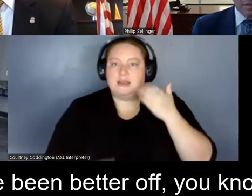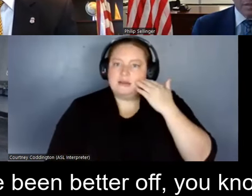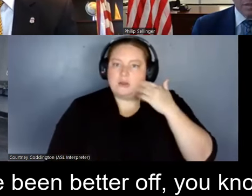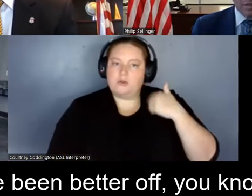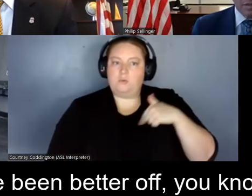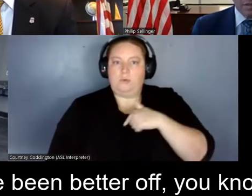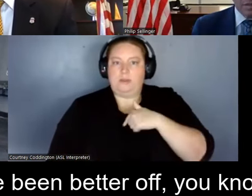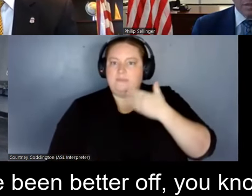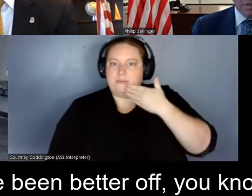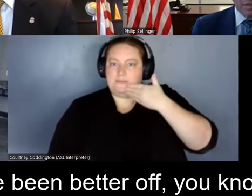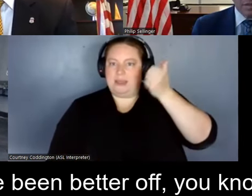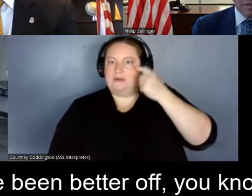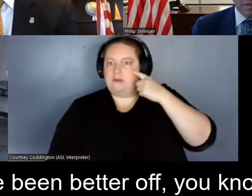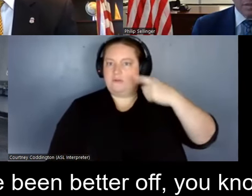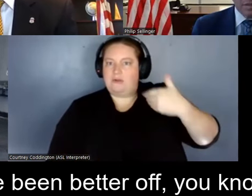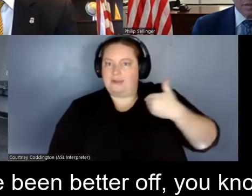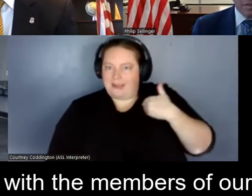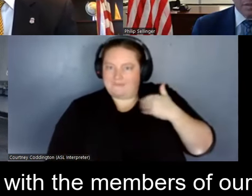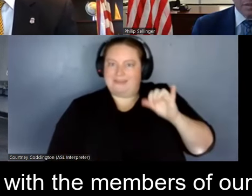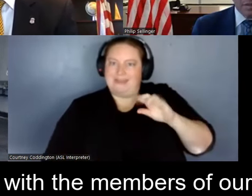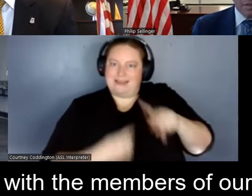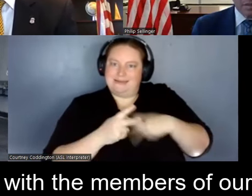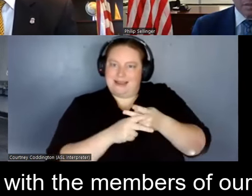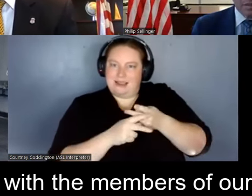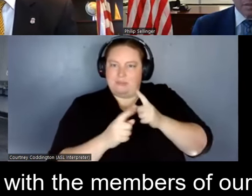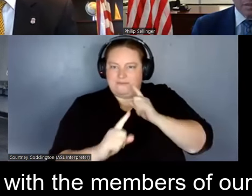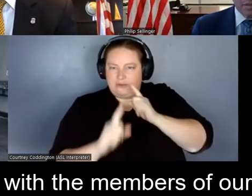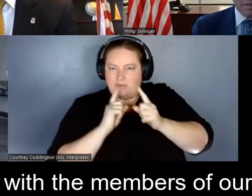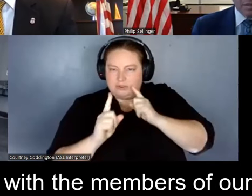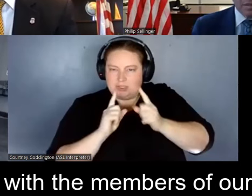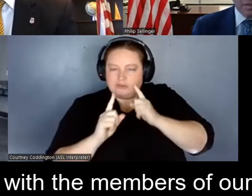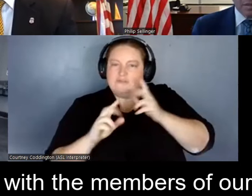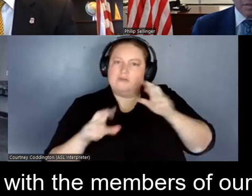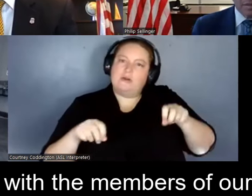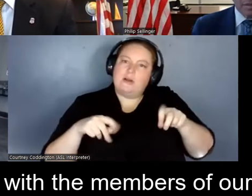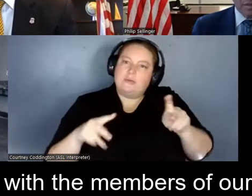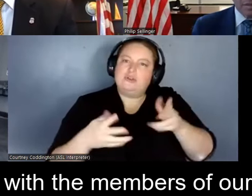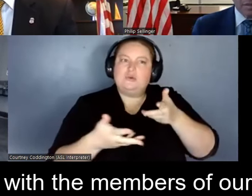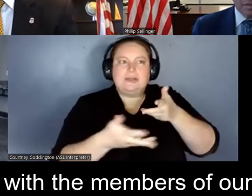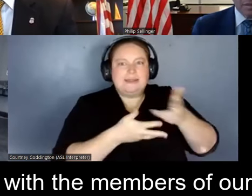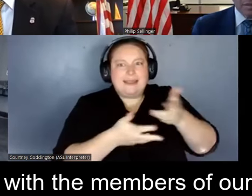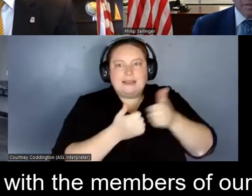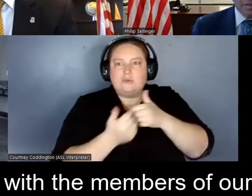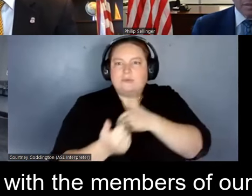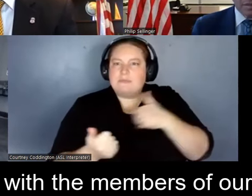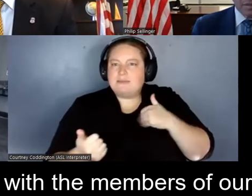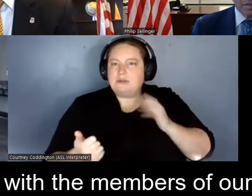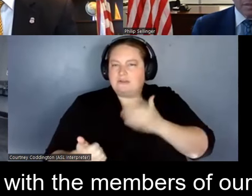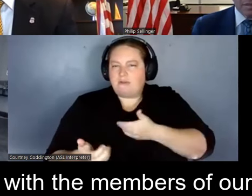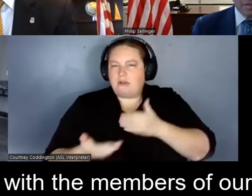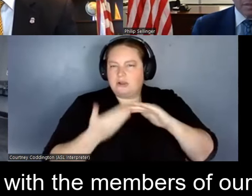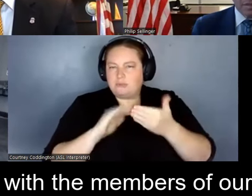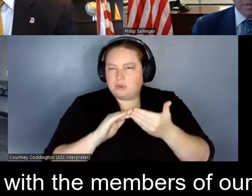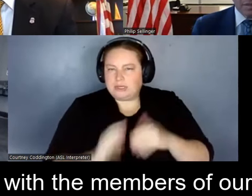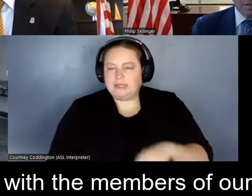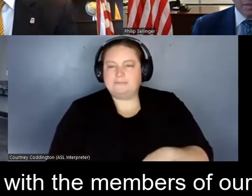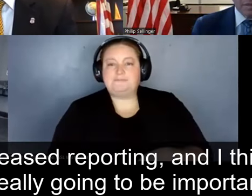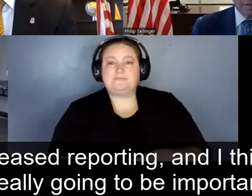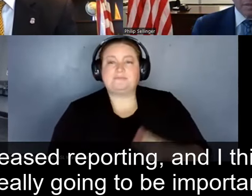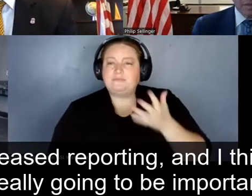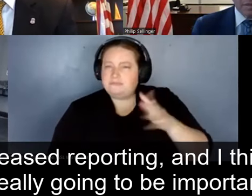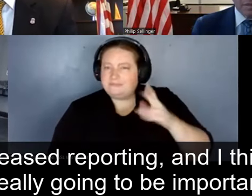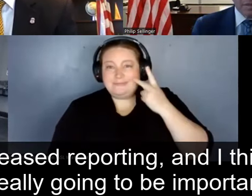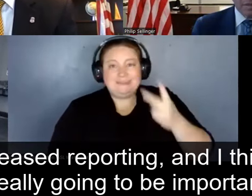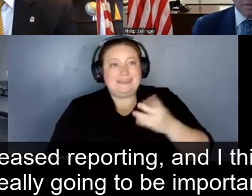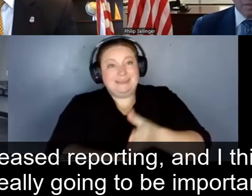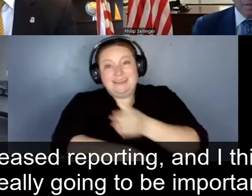you know, for having those conversations and for getting a chance to engage with the members of our community. And, you know, we already see an increased trust.